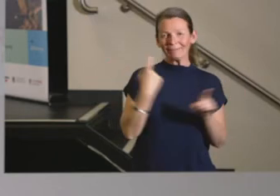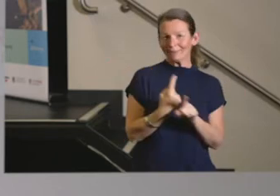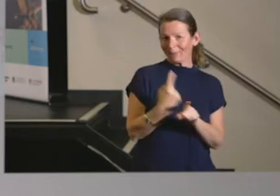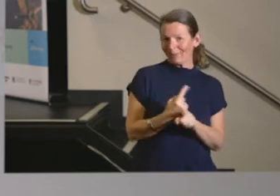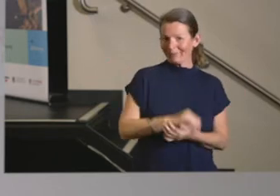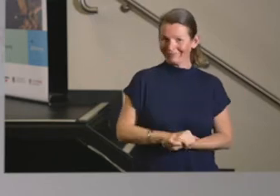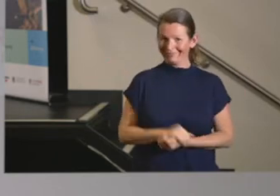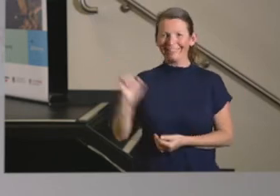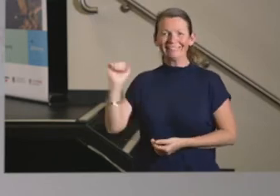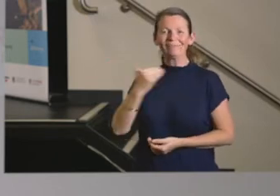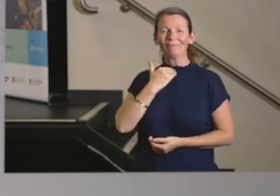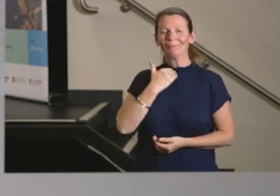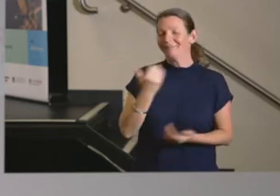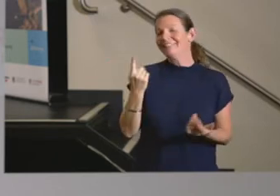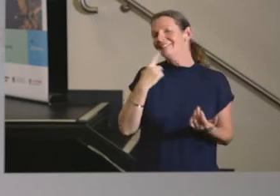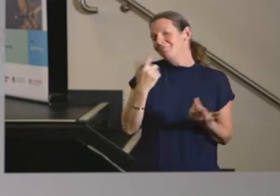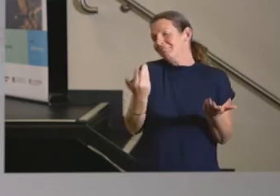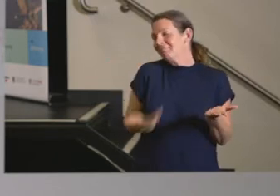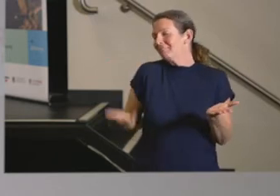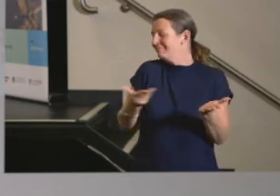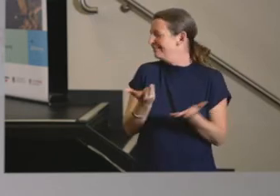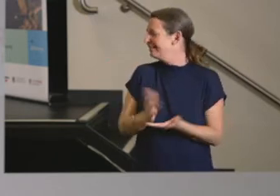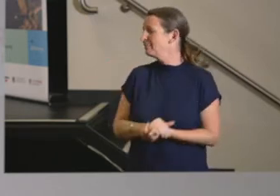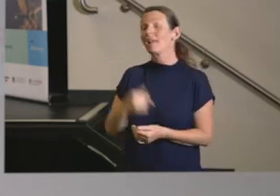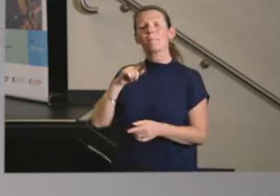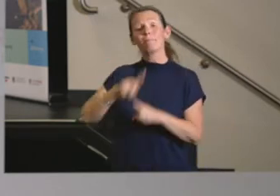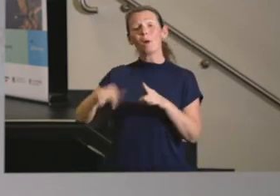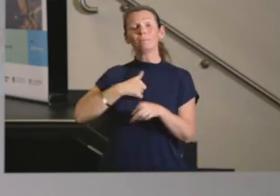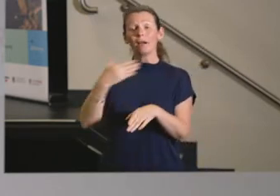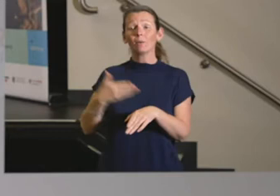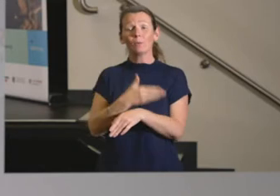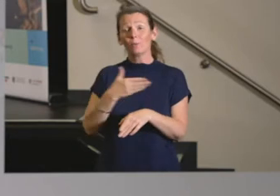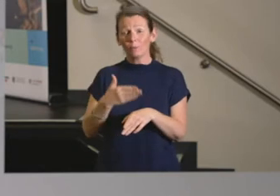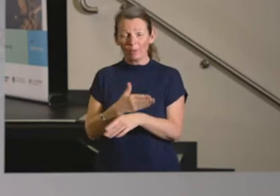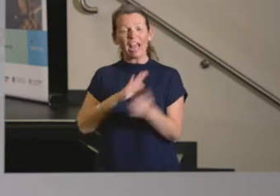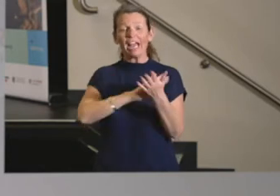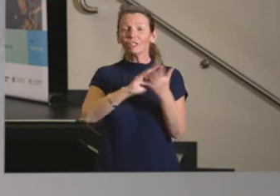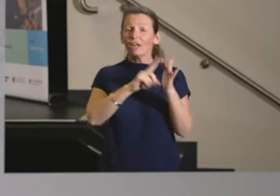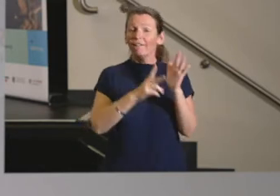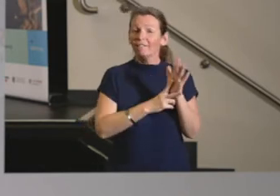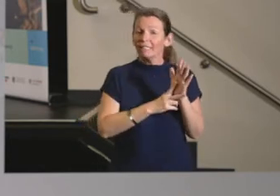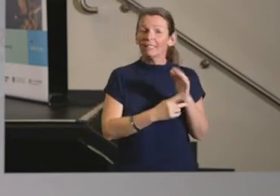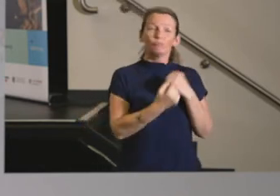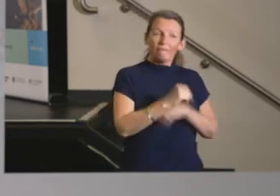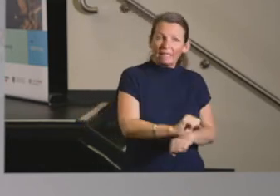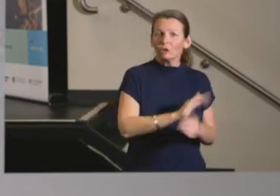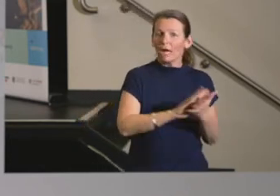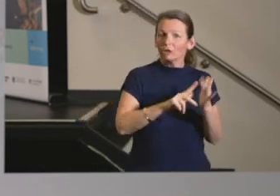a little to lighten the mood somewhat. So I work predominantly within, I came from a HIV prevention and care